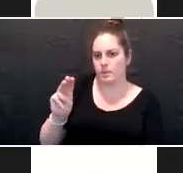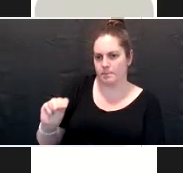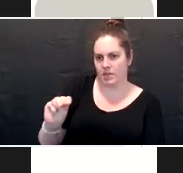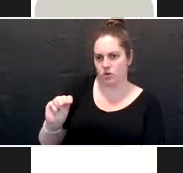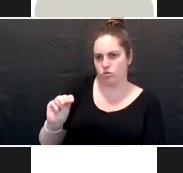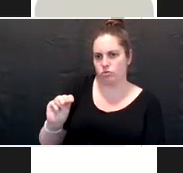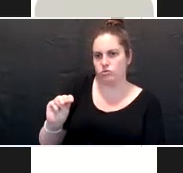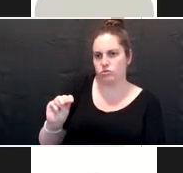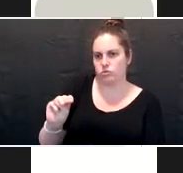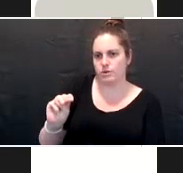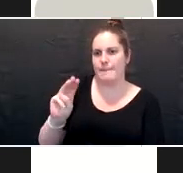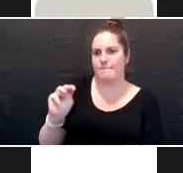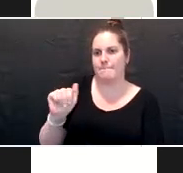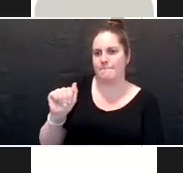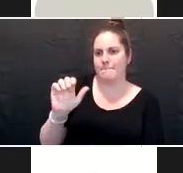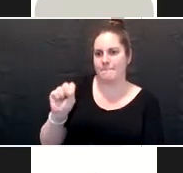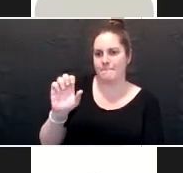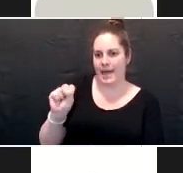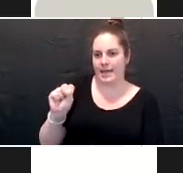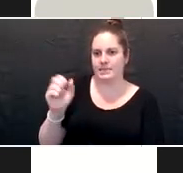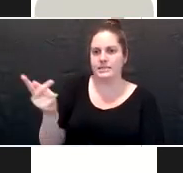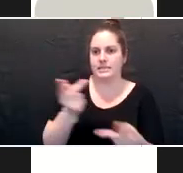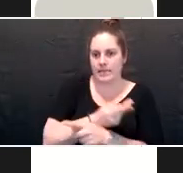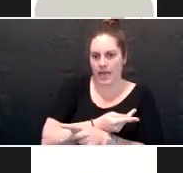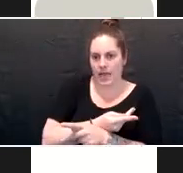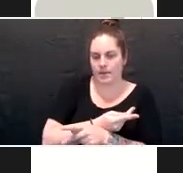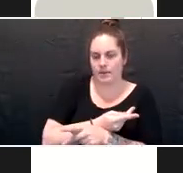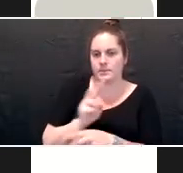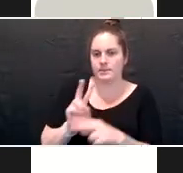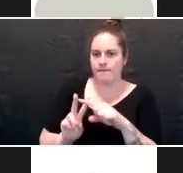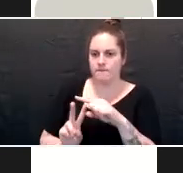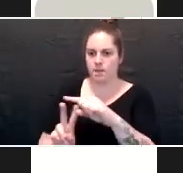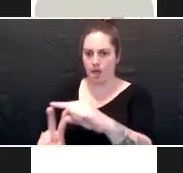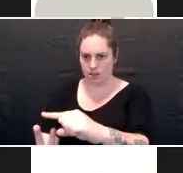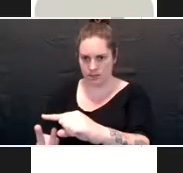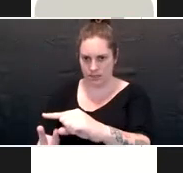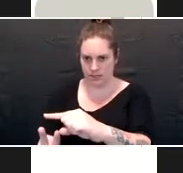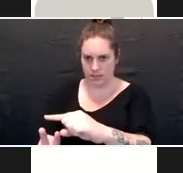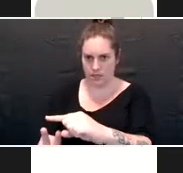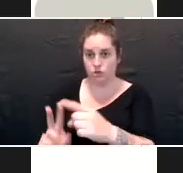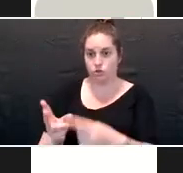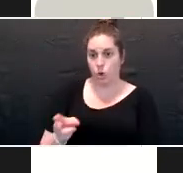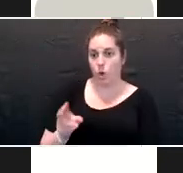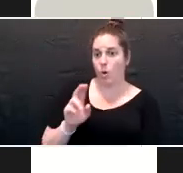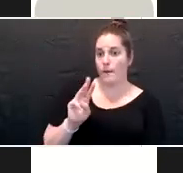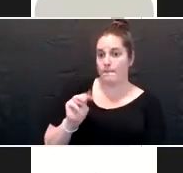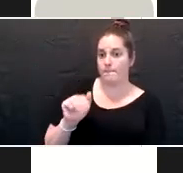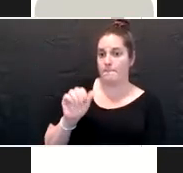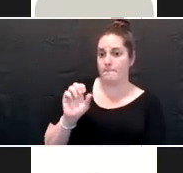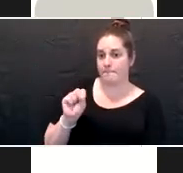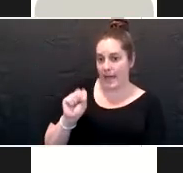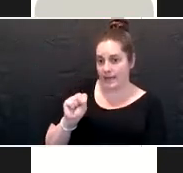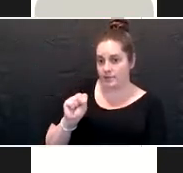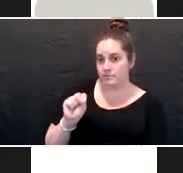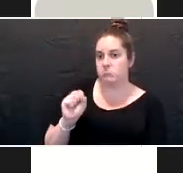Mass times velocity. So the unit for mass is kilogram. The unit for velocity is meters per second.